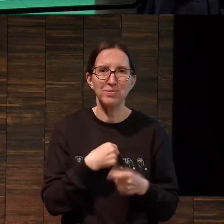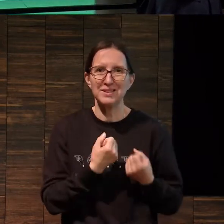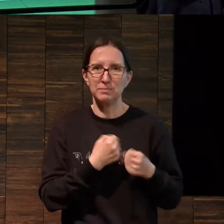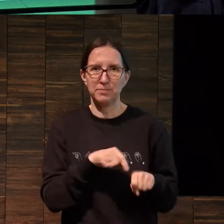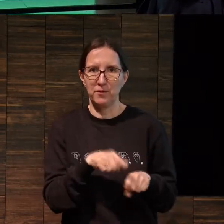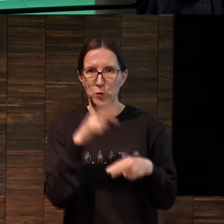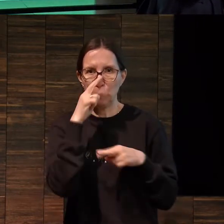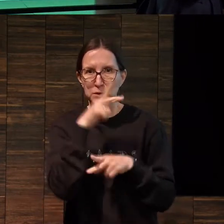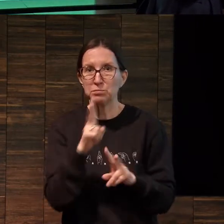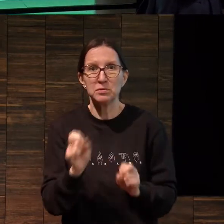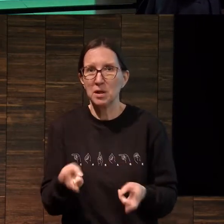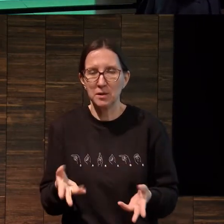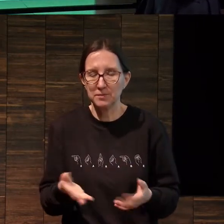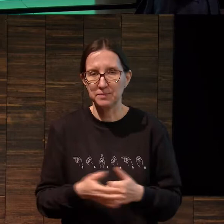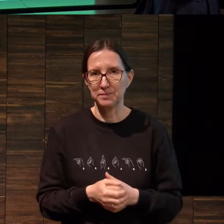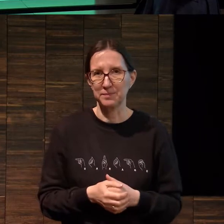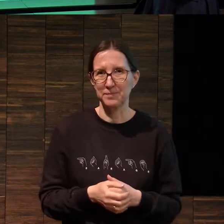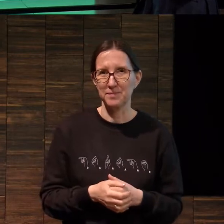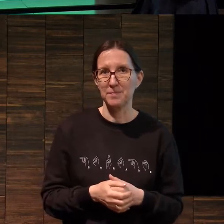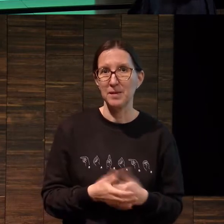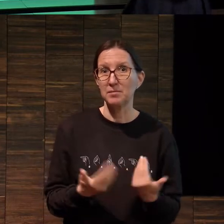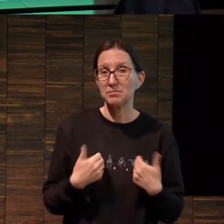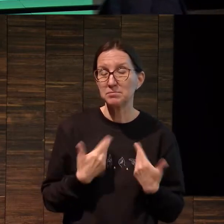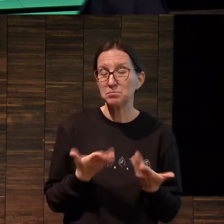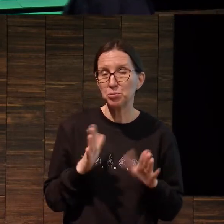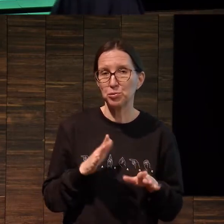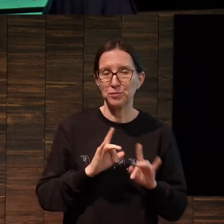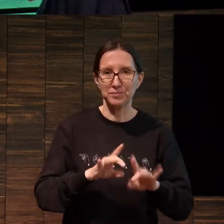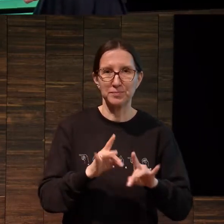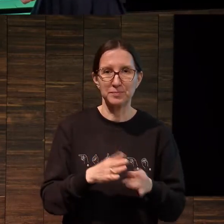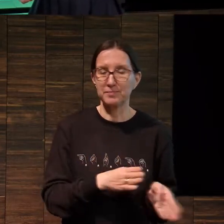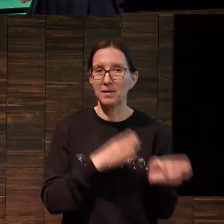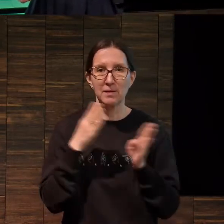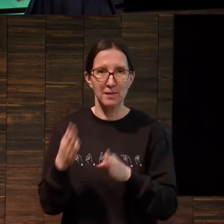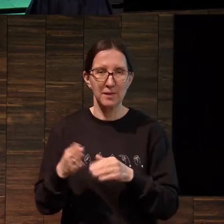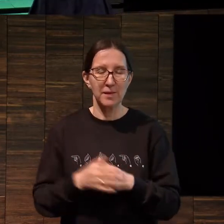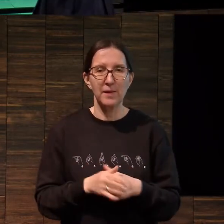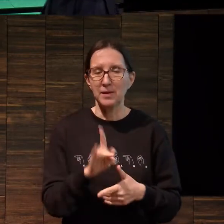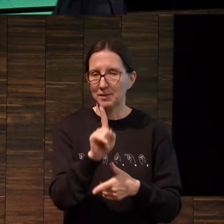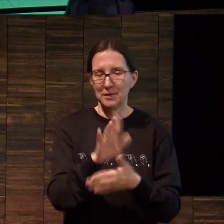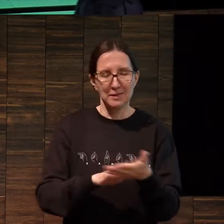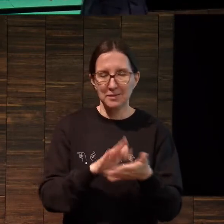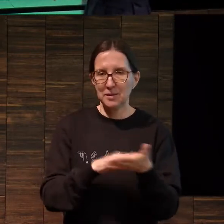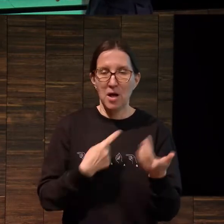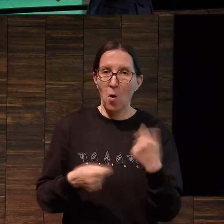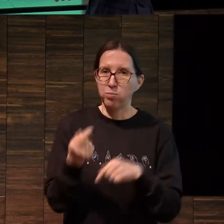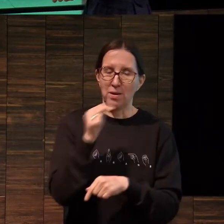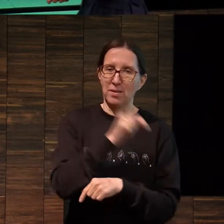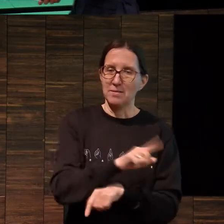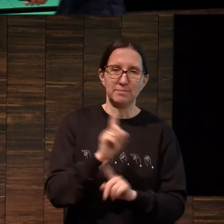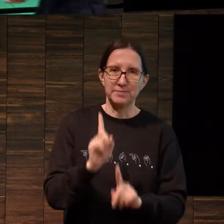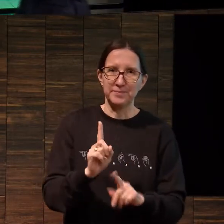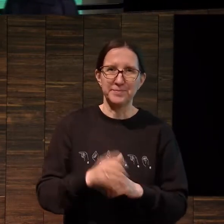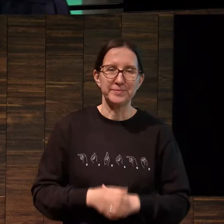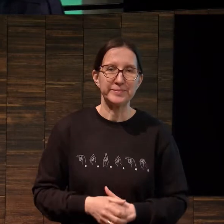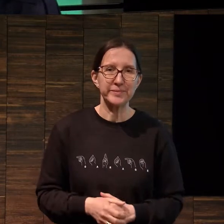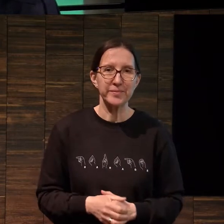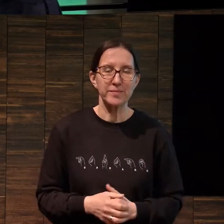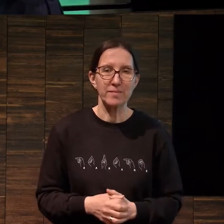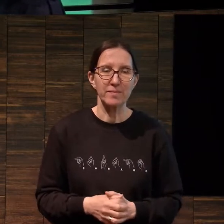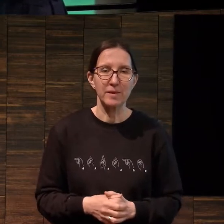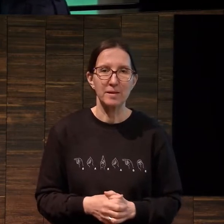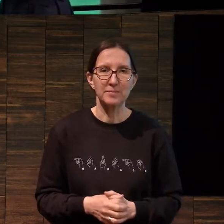make the interface user friendly so that people would not make mistakes. Sorry, I have to go